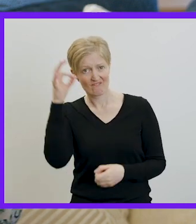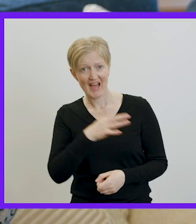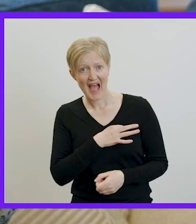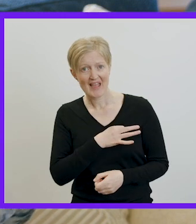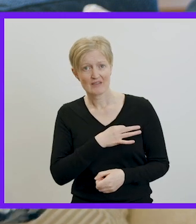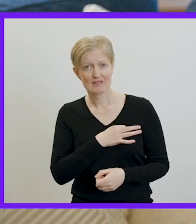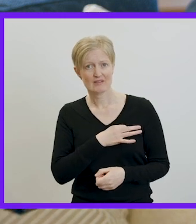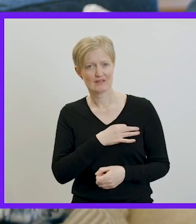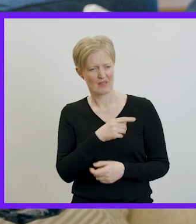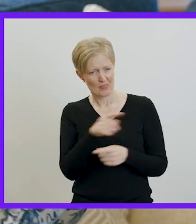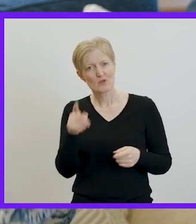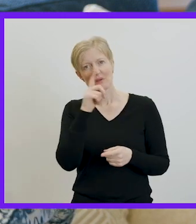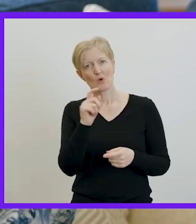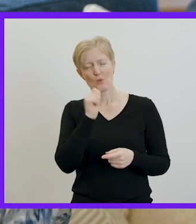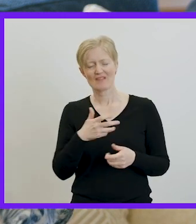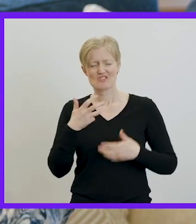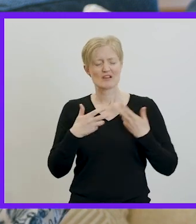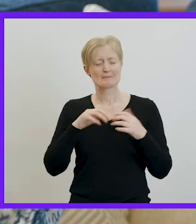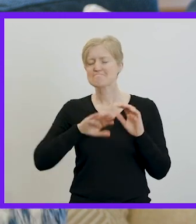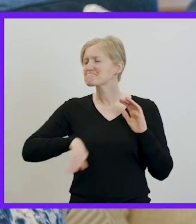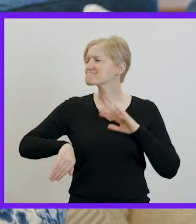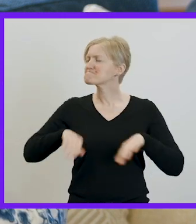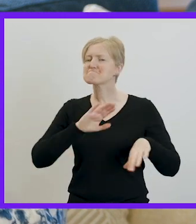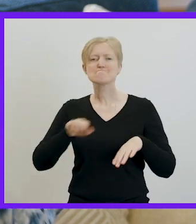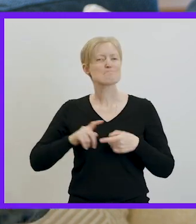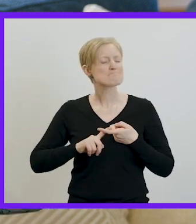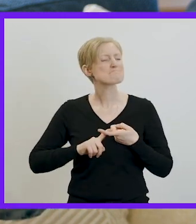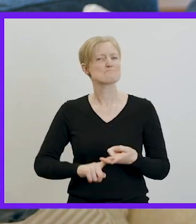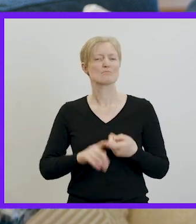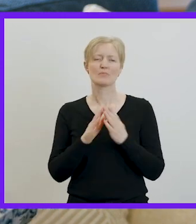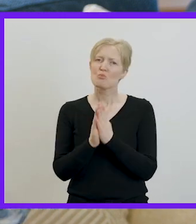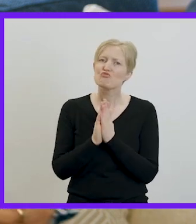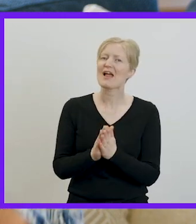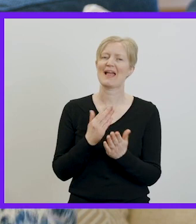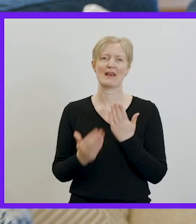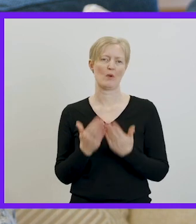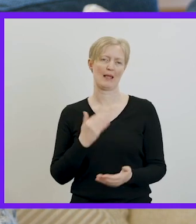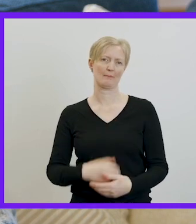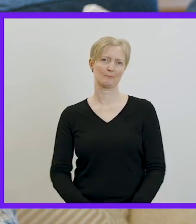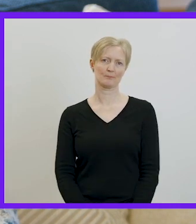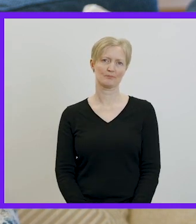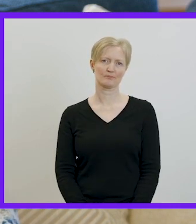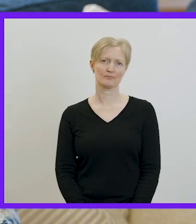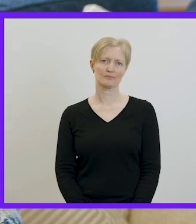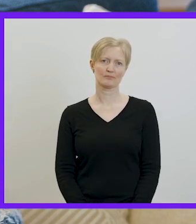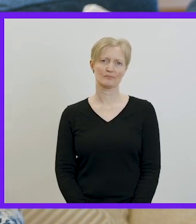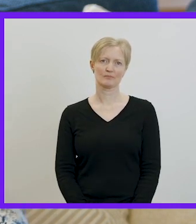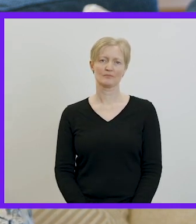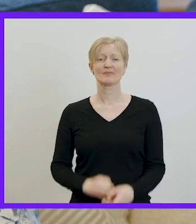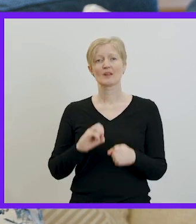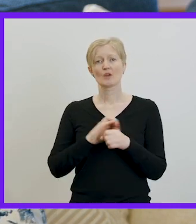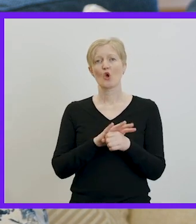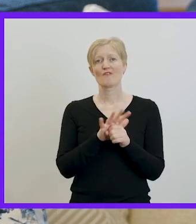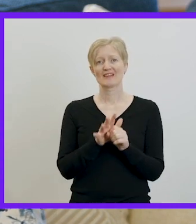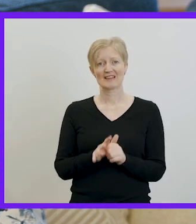In other words, will they have pushed through all the frustration and still be faithful at the other end? Friends,